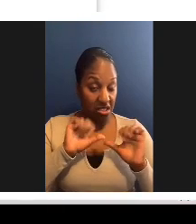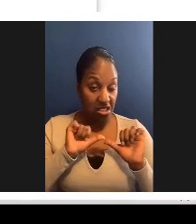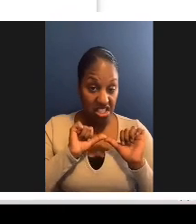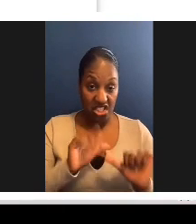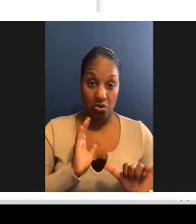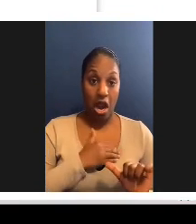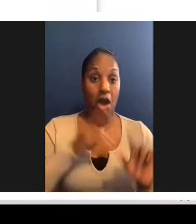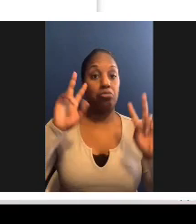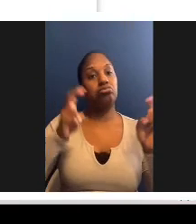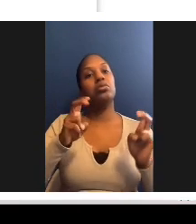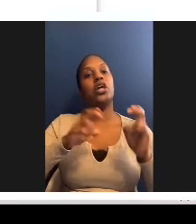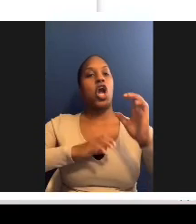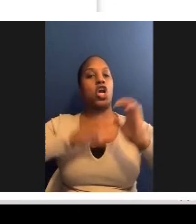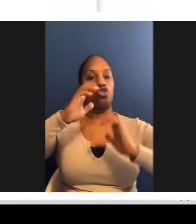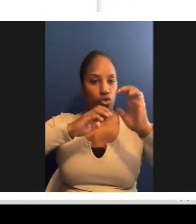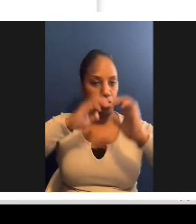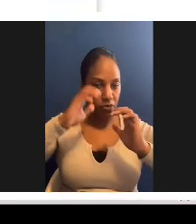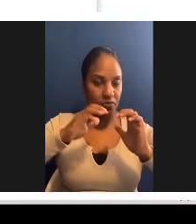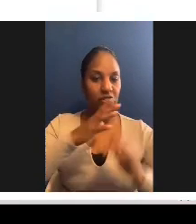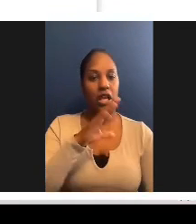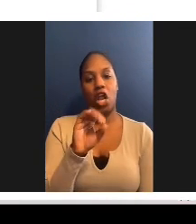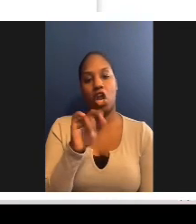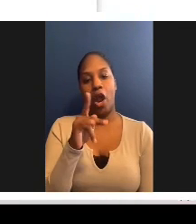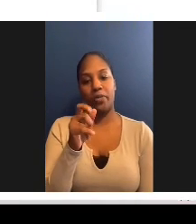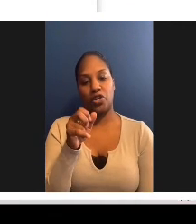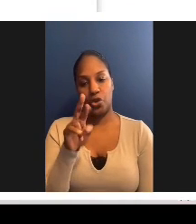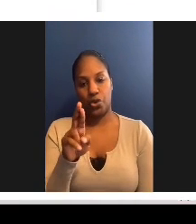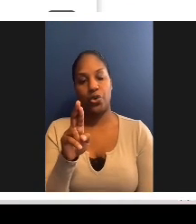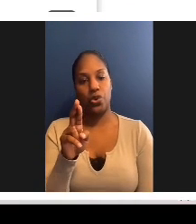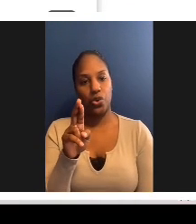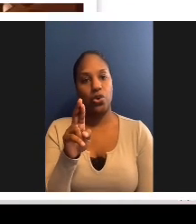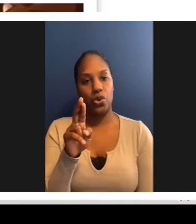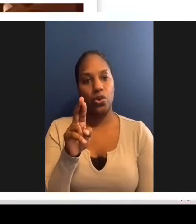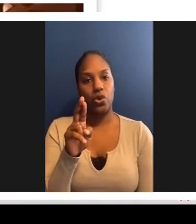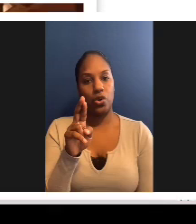construction and you choose carpenters,